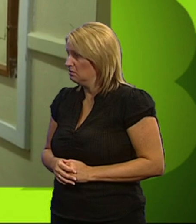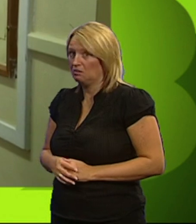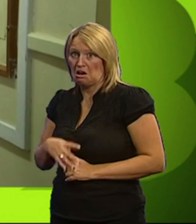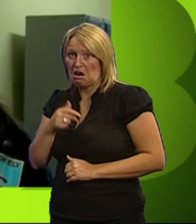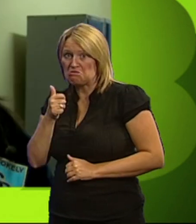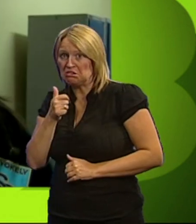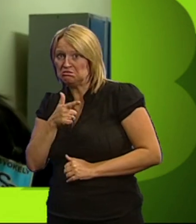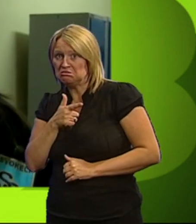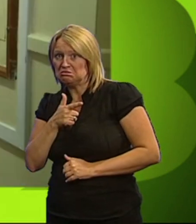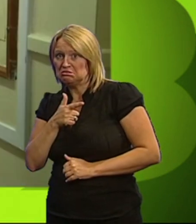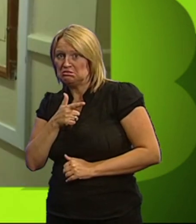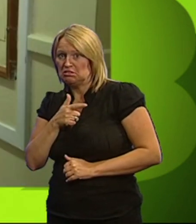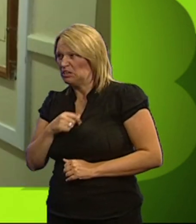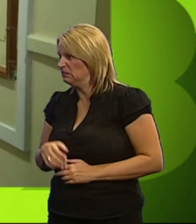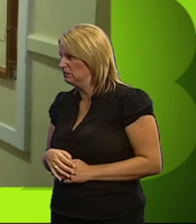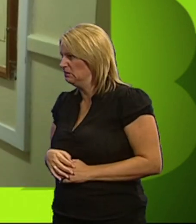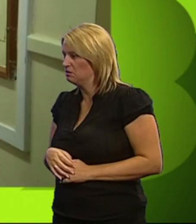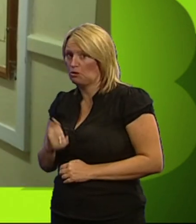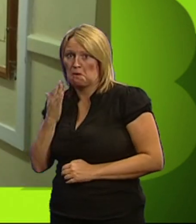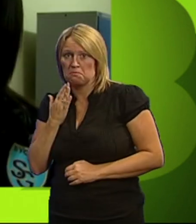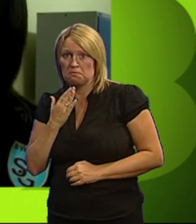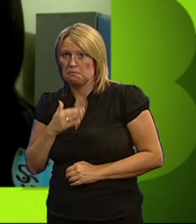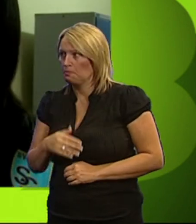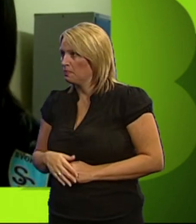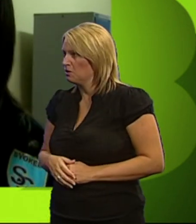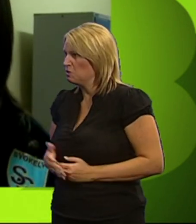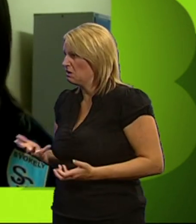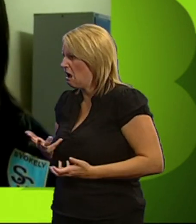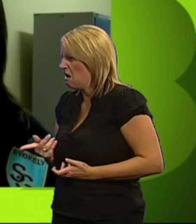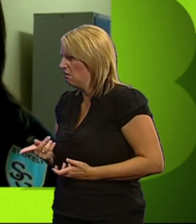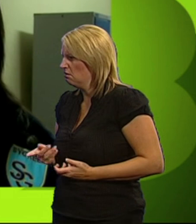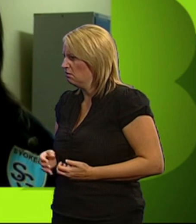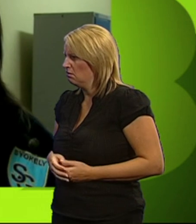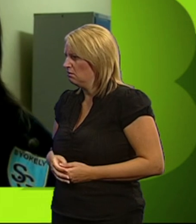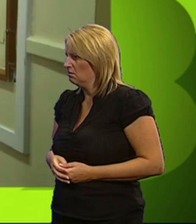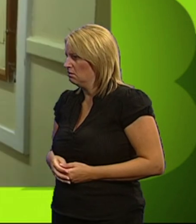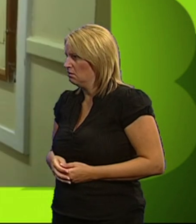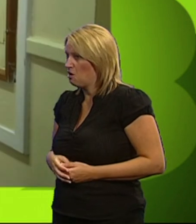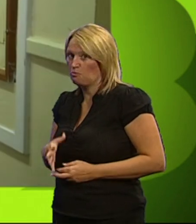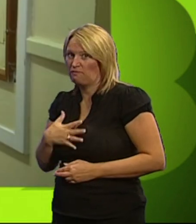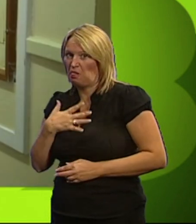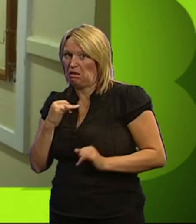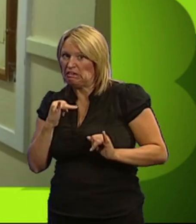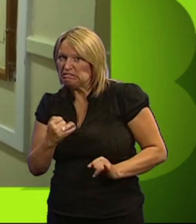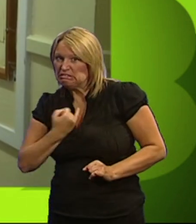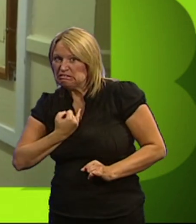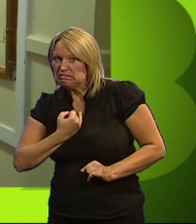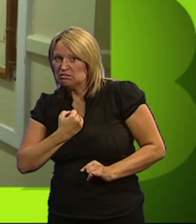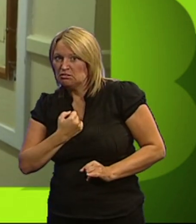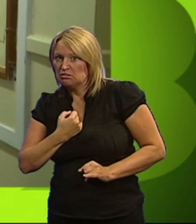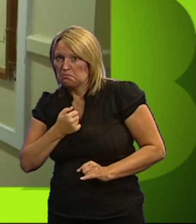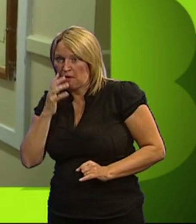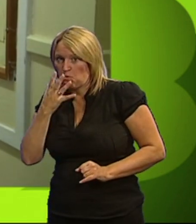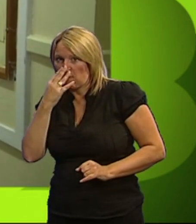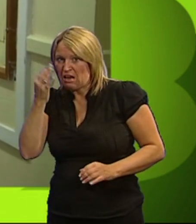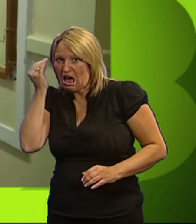All right, Ingrid? Yes! How's Mum? What do you care? Well, I just hope she wasn't feeling too guilty,